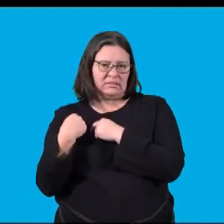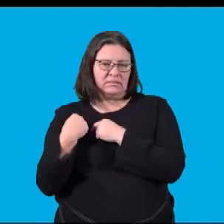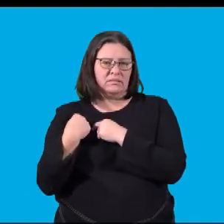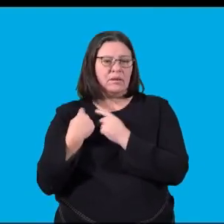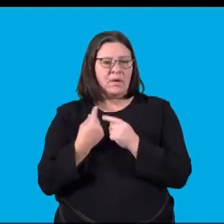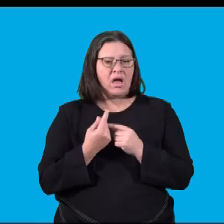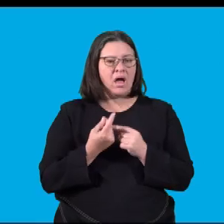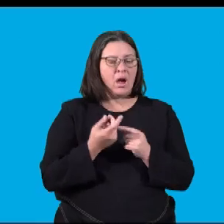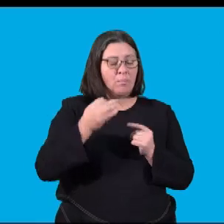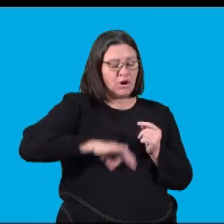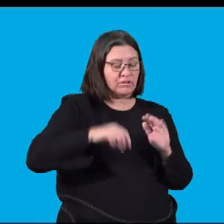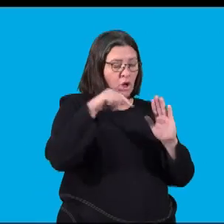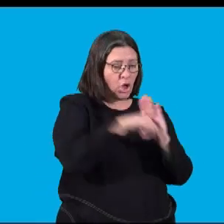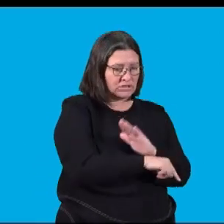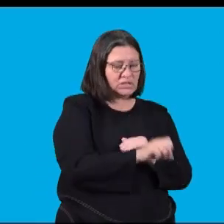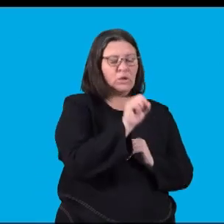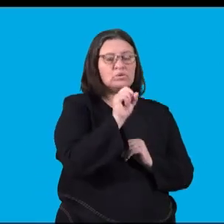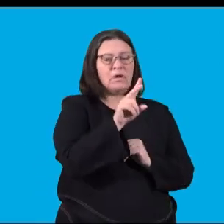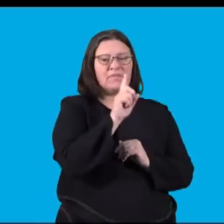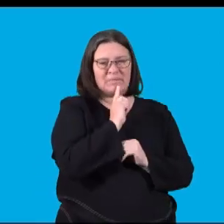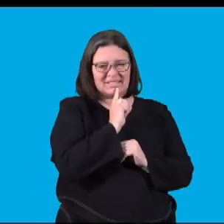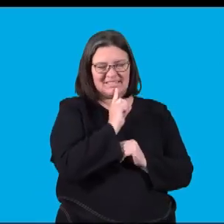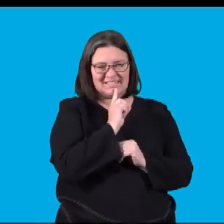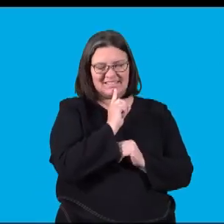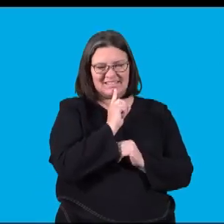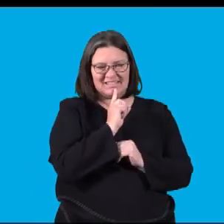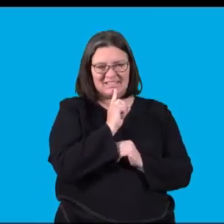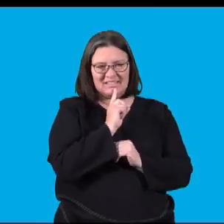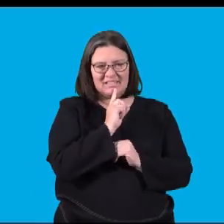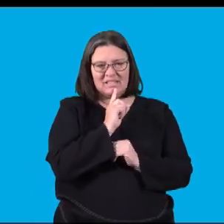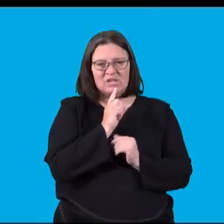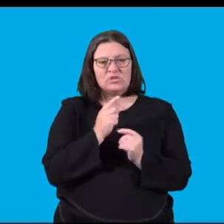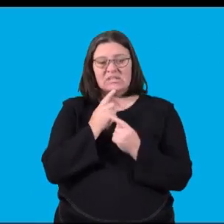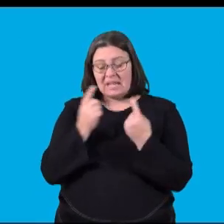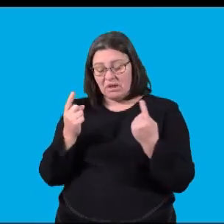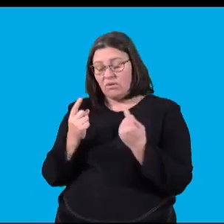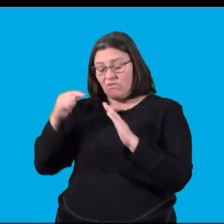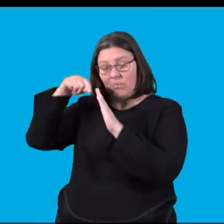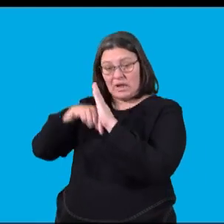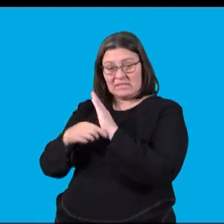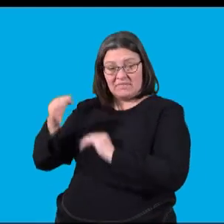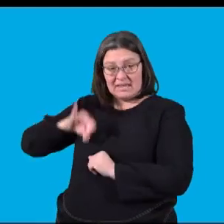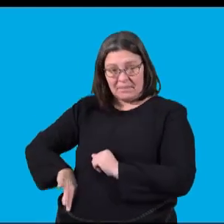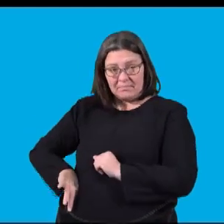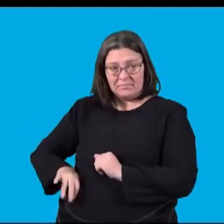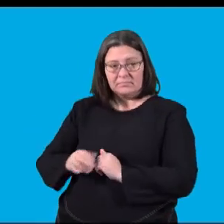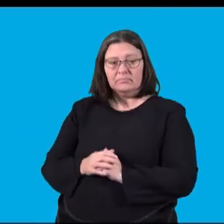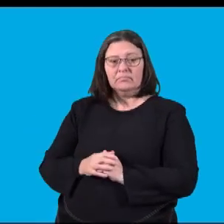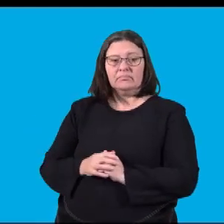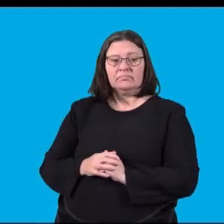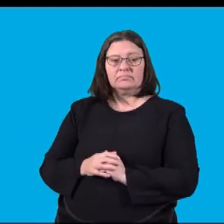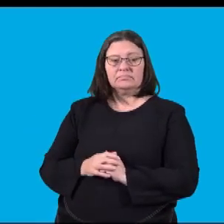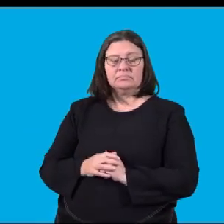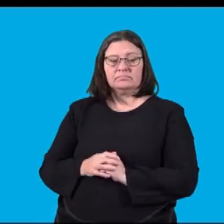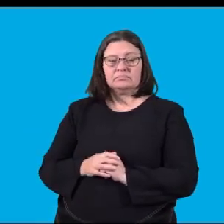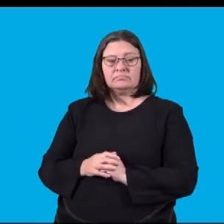loss is the 12,000 over there. So when I come to my statement of comprehensive income, I have my rent income, which